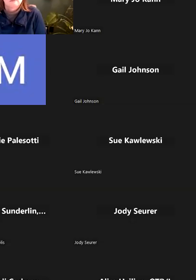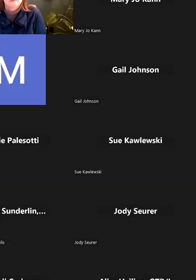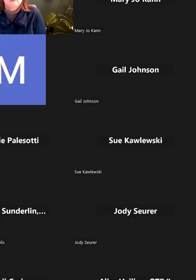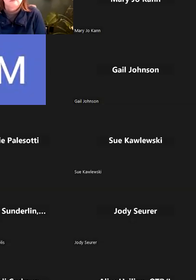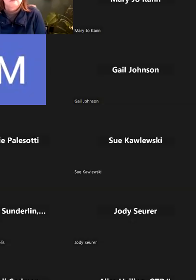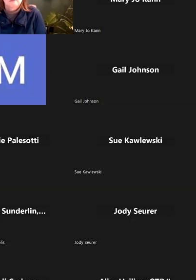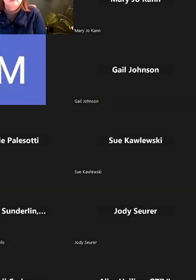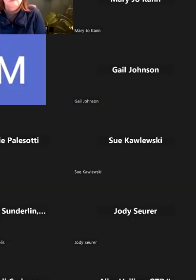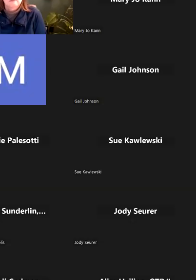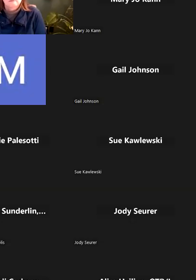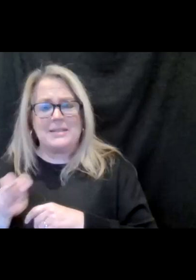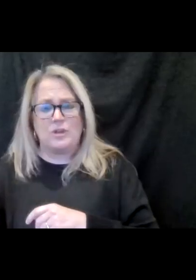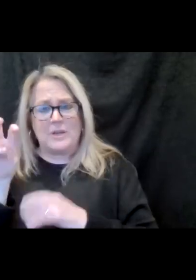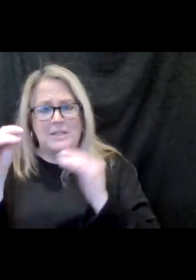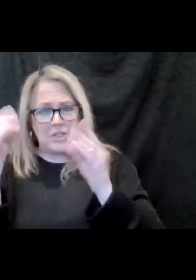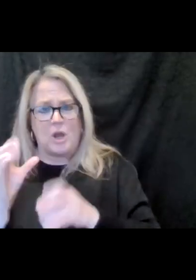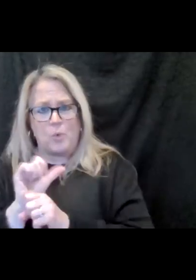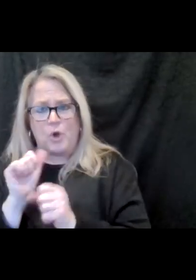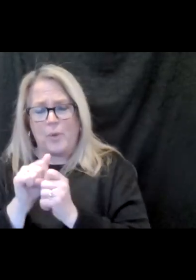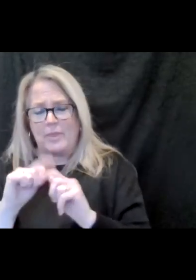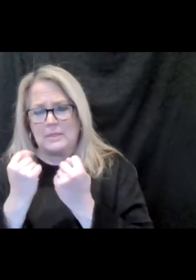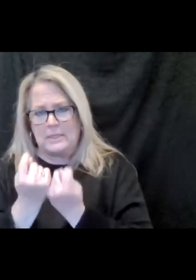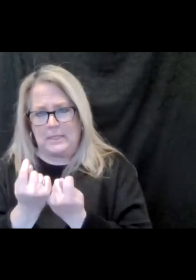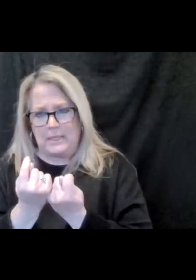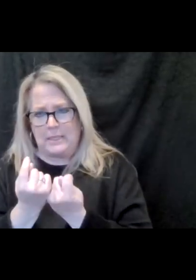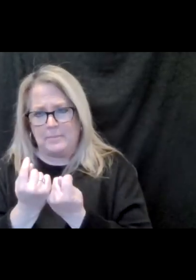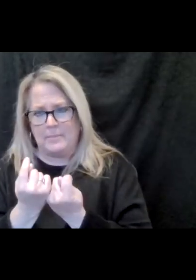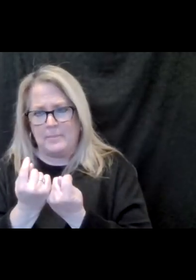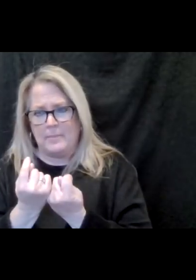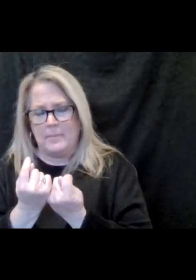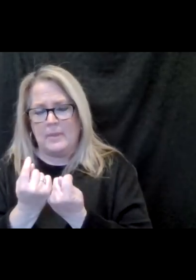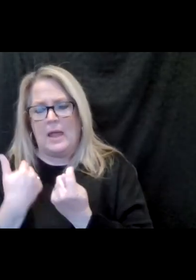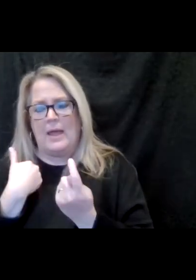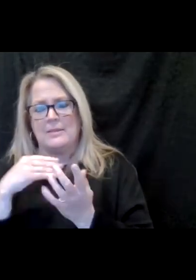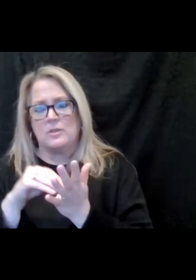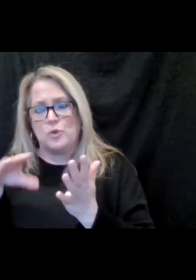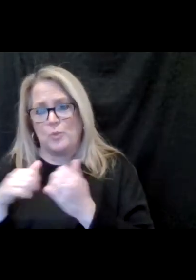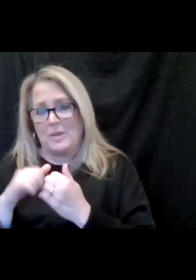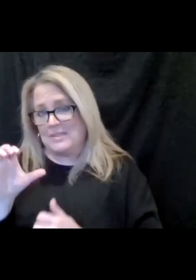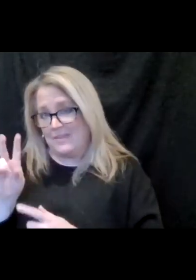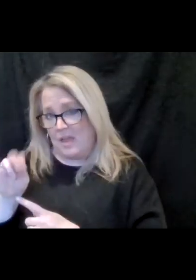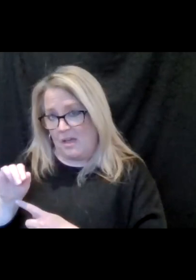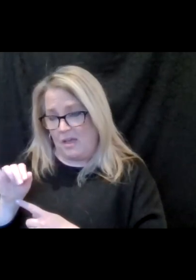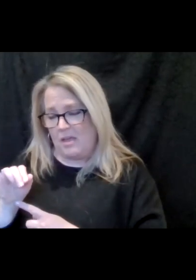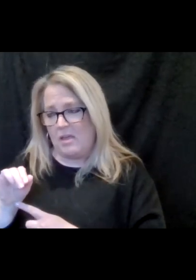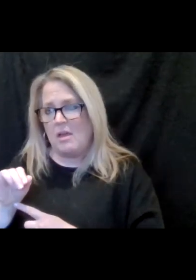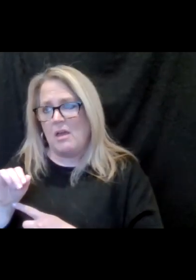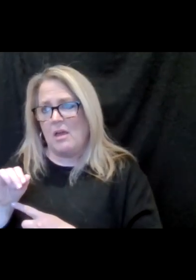So I'm an itinerant teacher and I work with a team that has a student with CVI. Probably